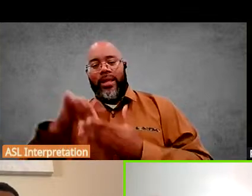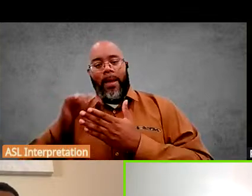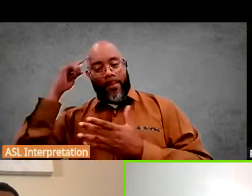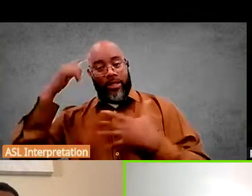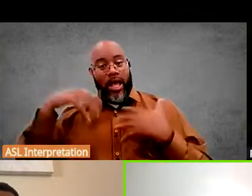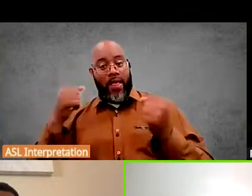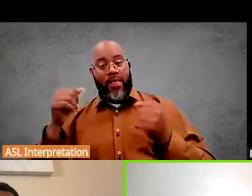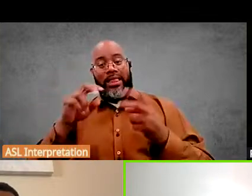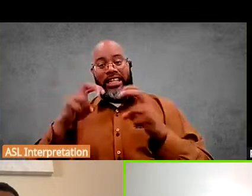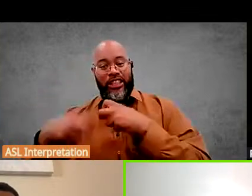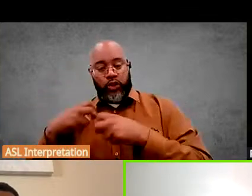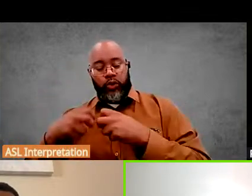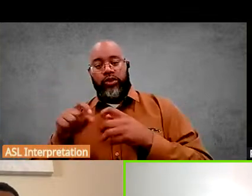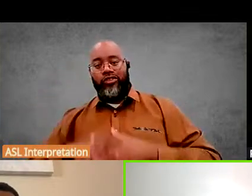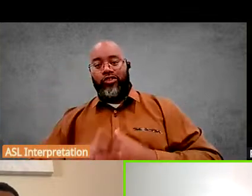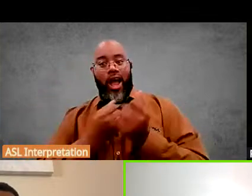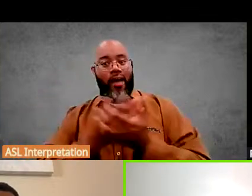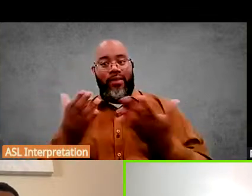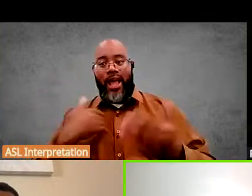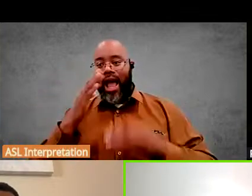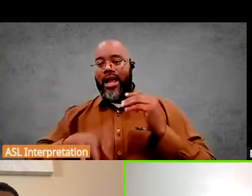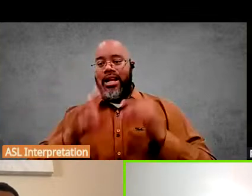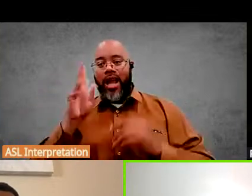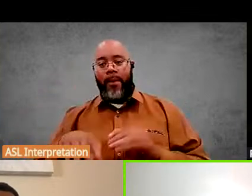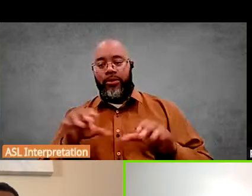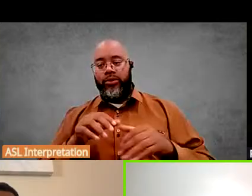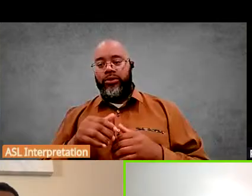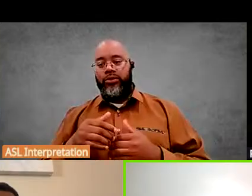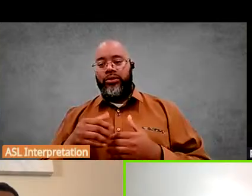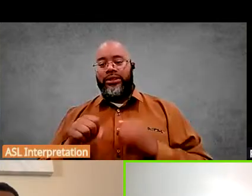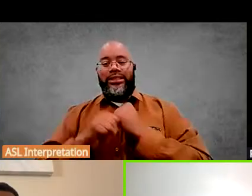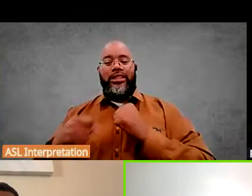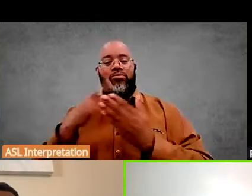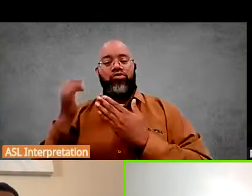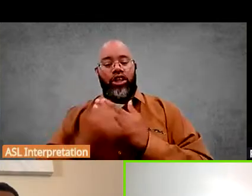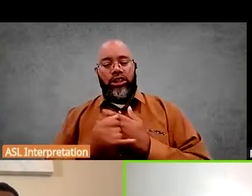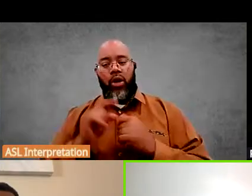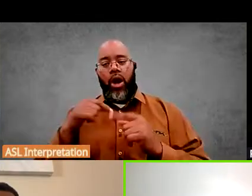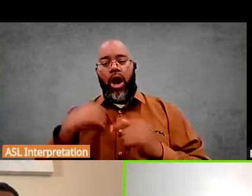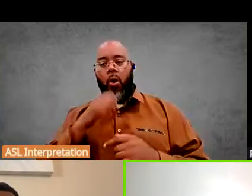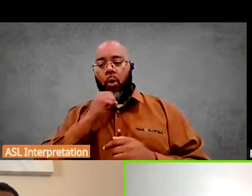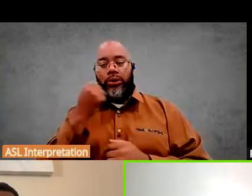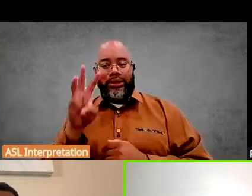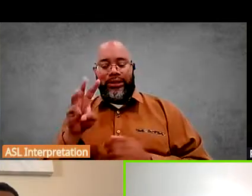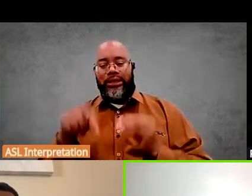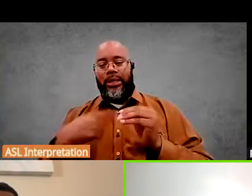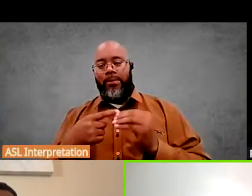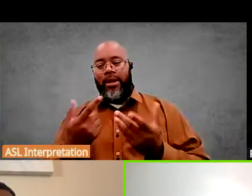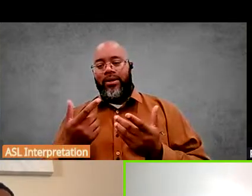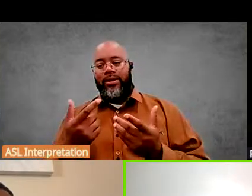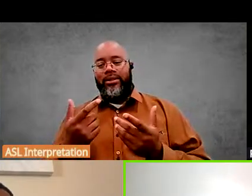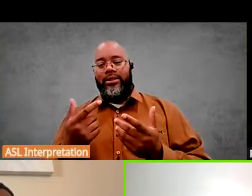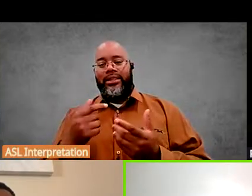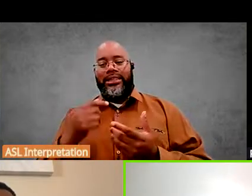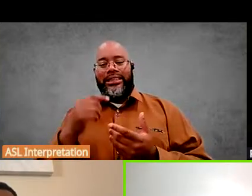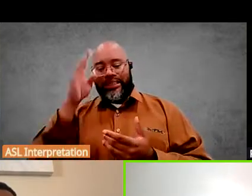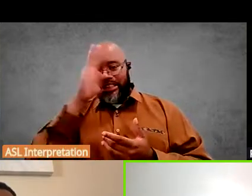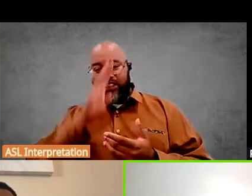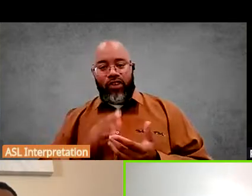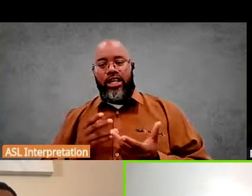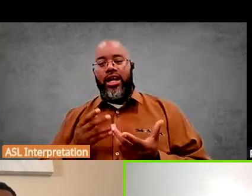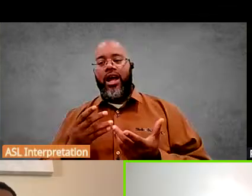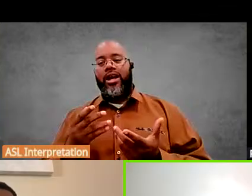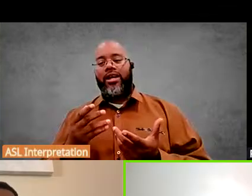kickstarted everything. I then ended up doing an extended project when I was 16 about schizophrenia. I then did